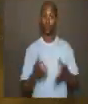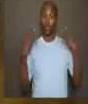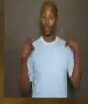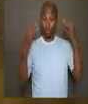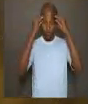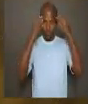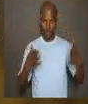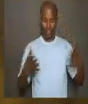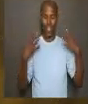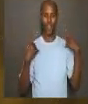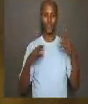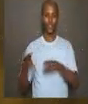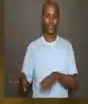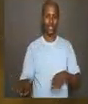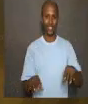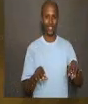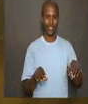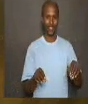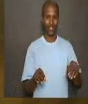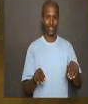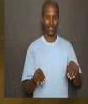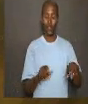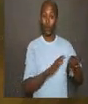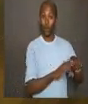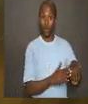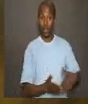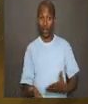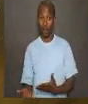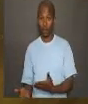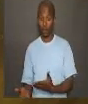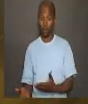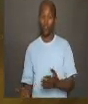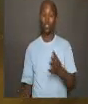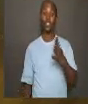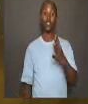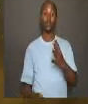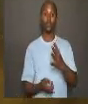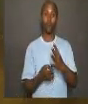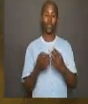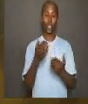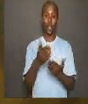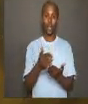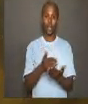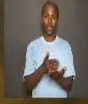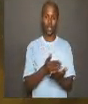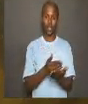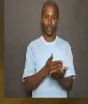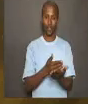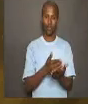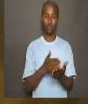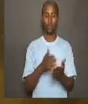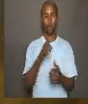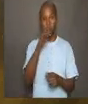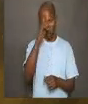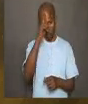Hello, teacher. Hello, students. Welcome to our fourth lesson on